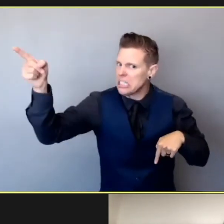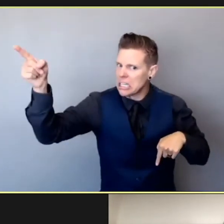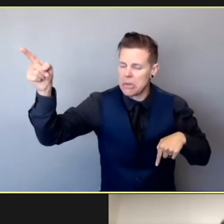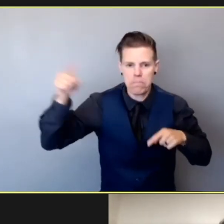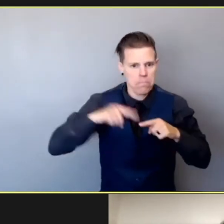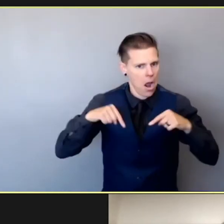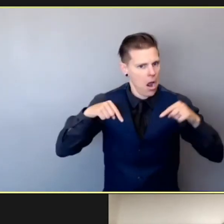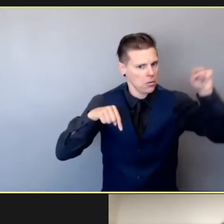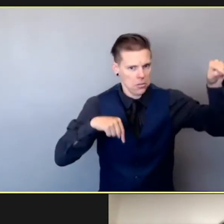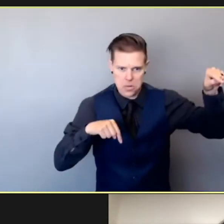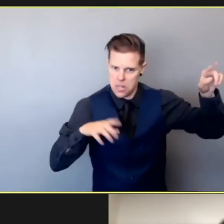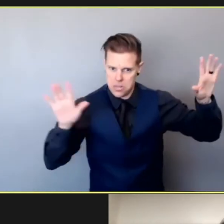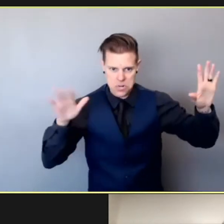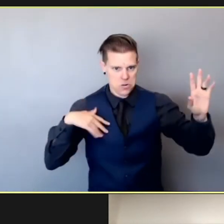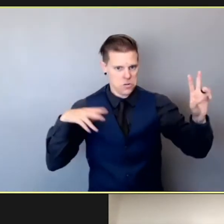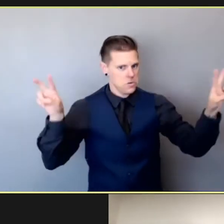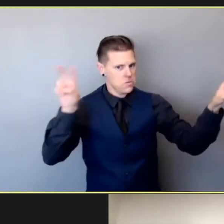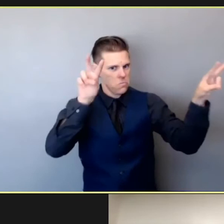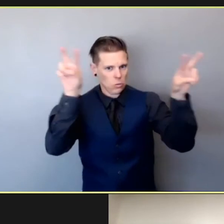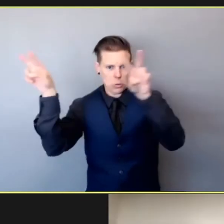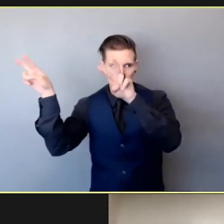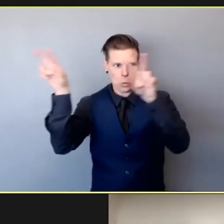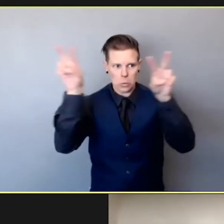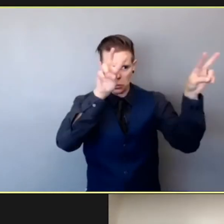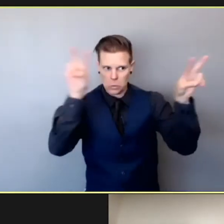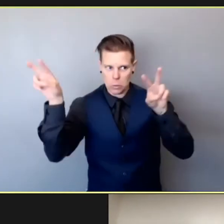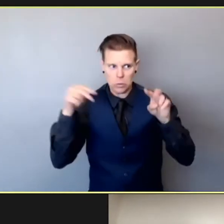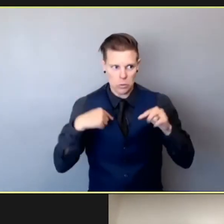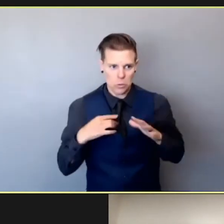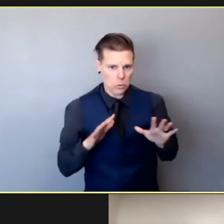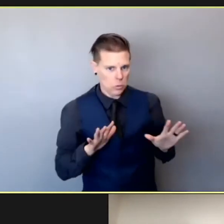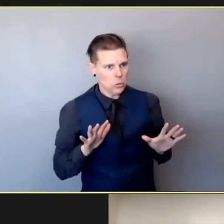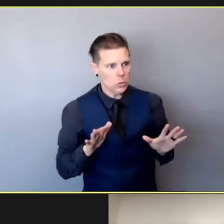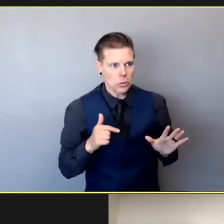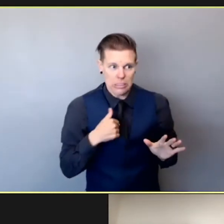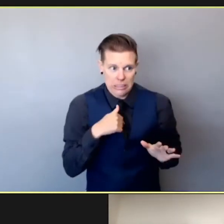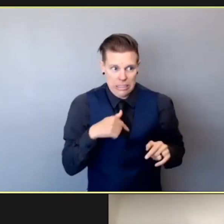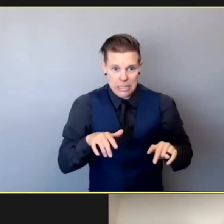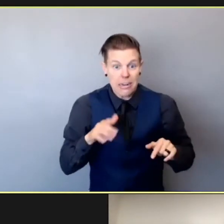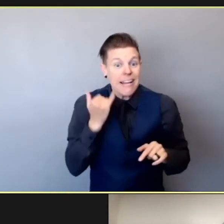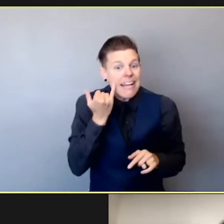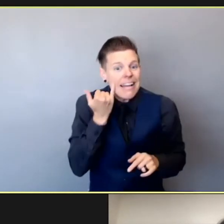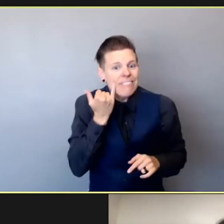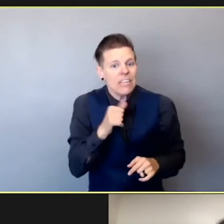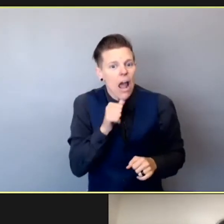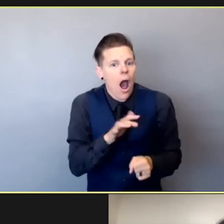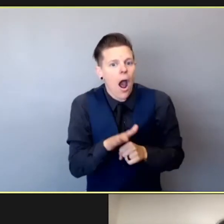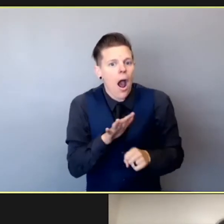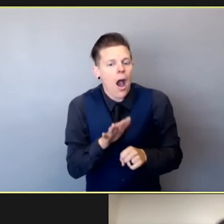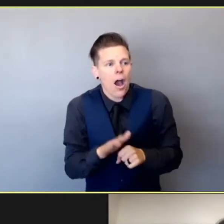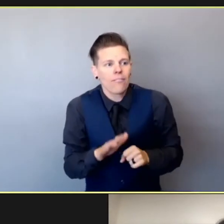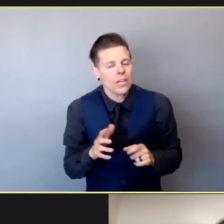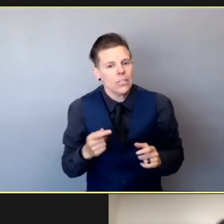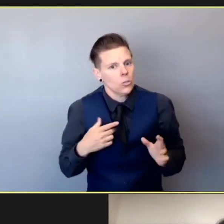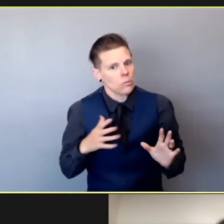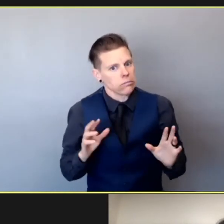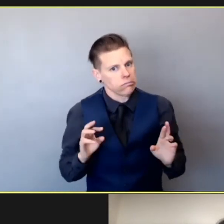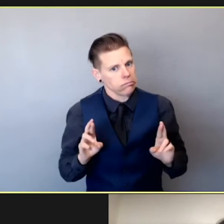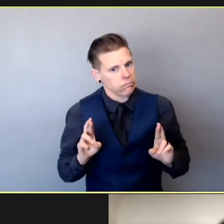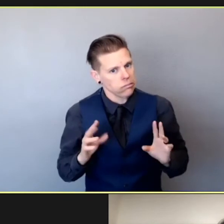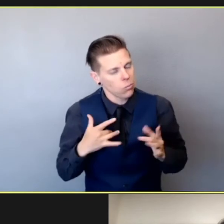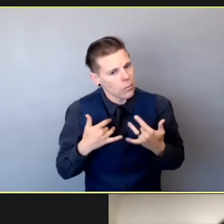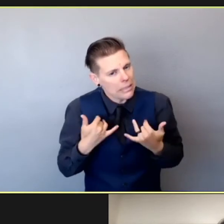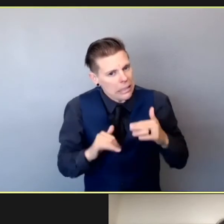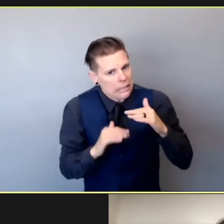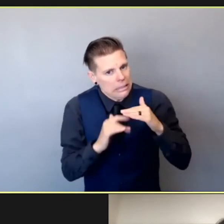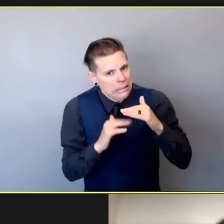space for everyone if we see, if we get up to 1,000 cases a day. And